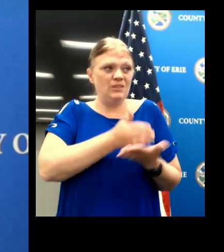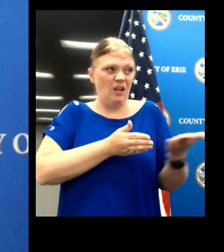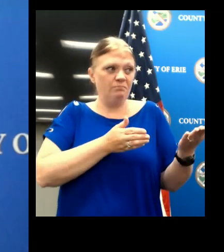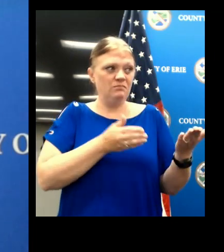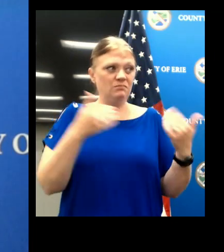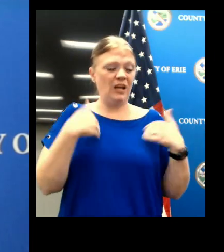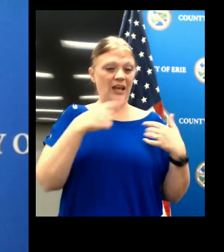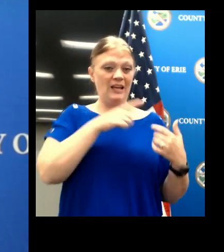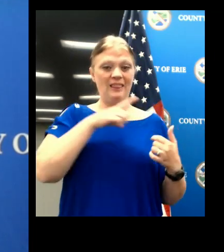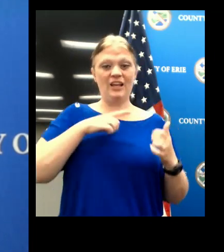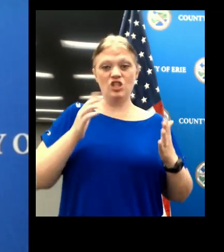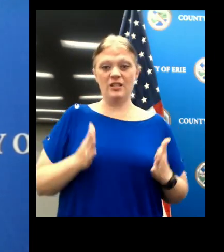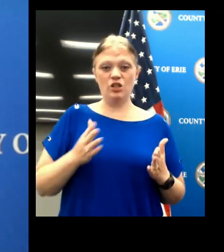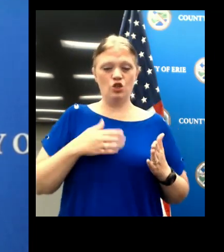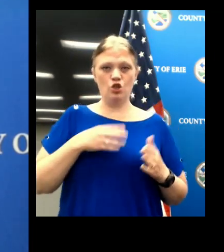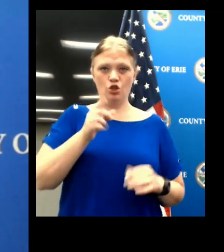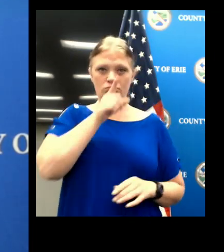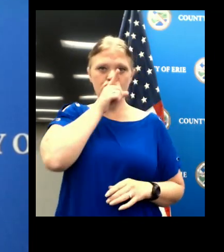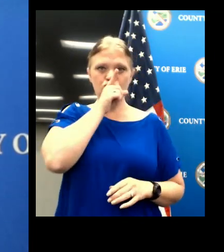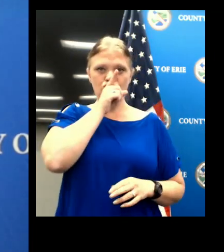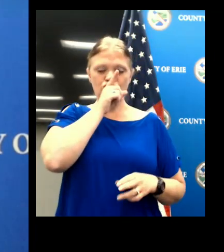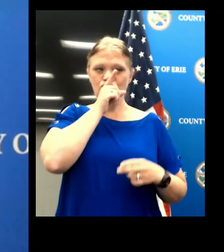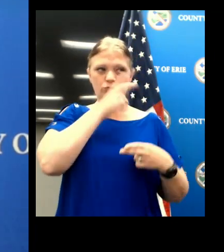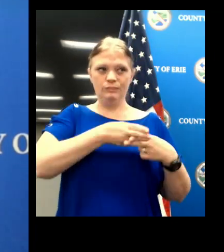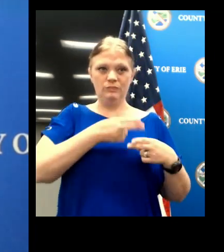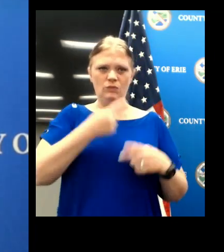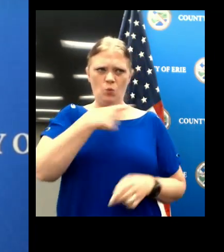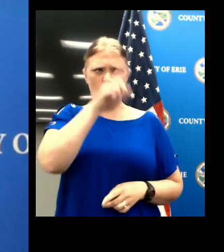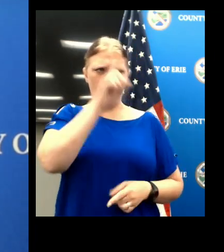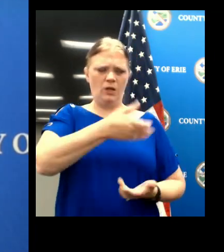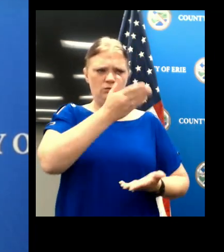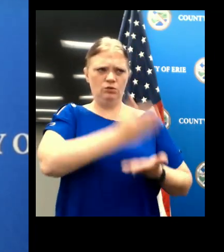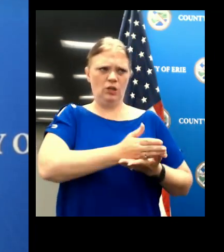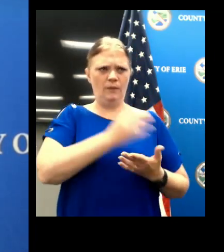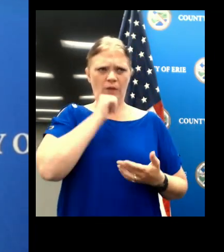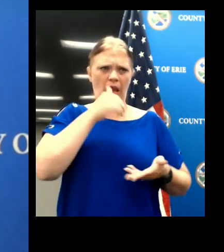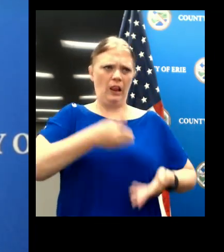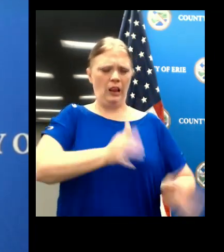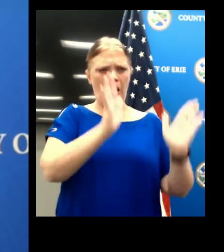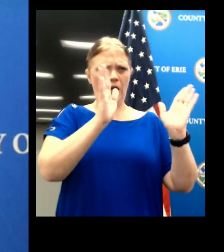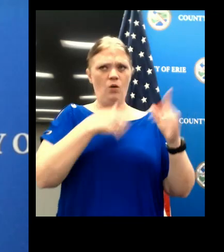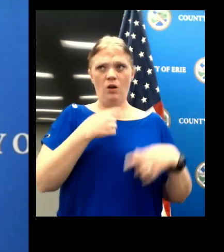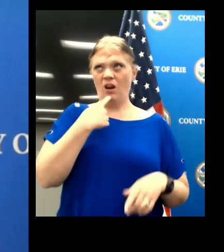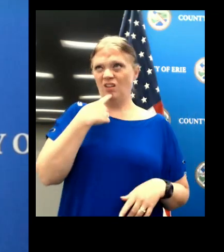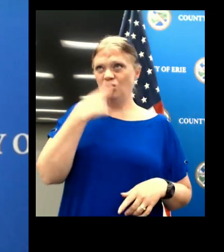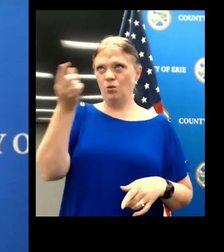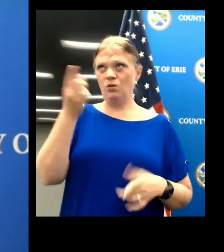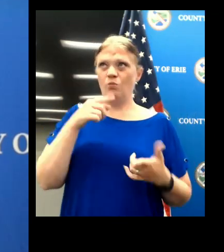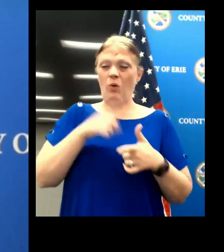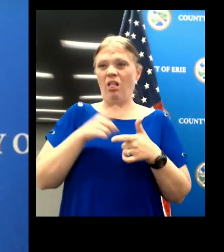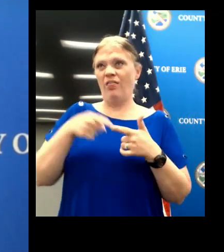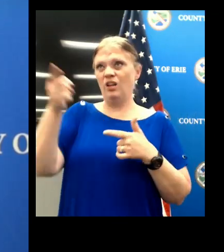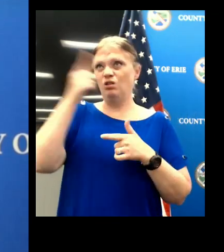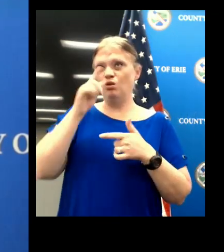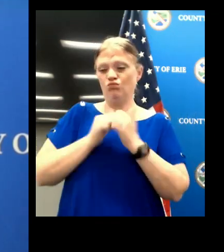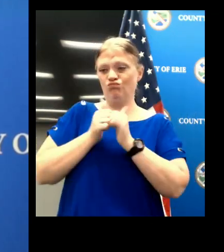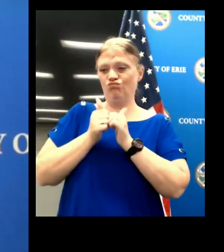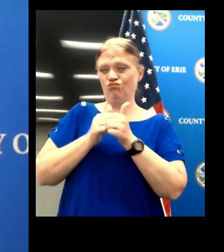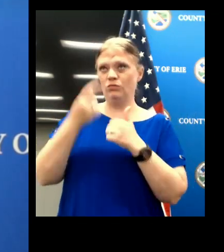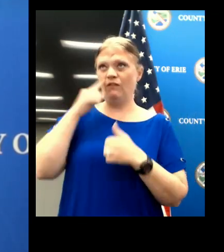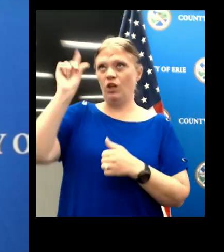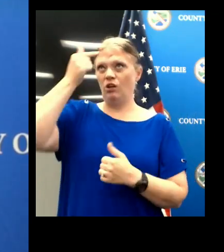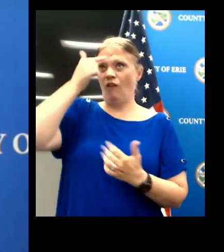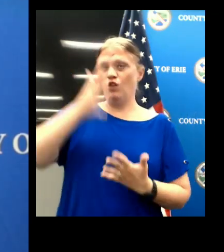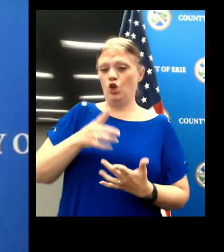a legislator who will go nameless say, you have to stop these, I will not allow it. And I told them, well, you better run for governor, and you better run